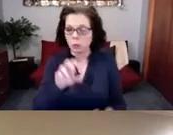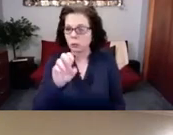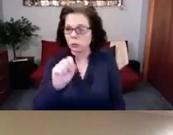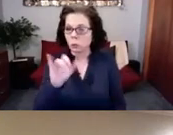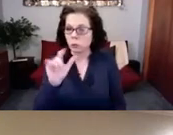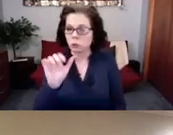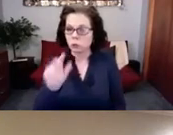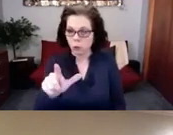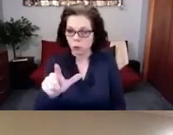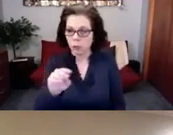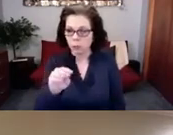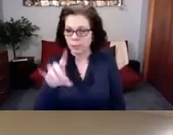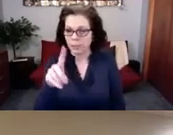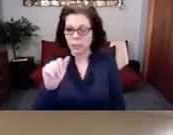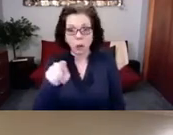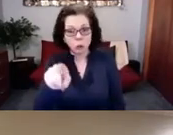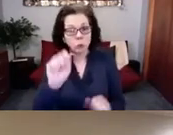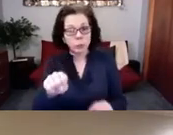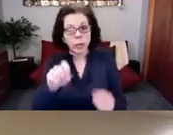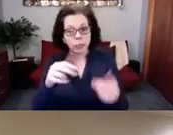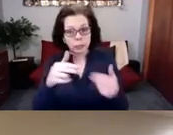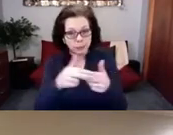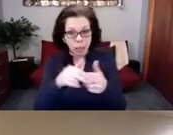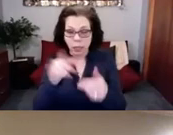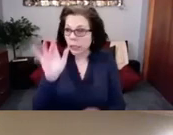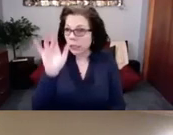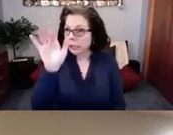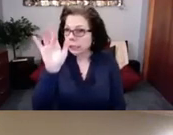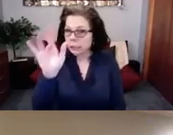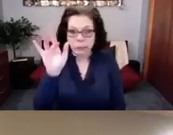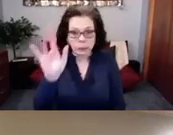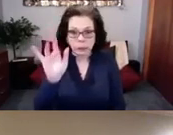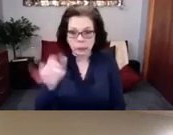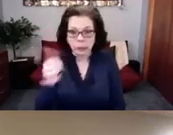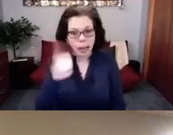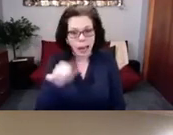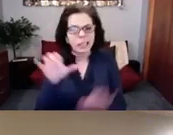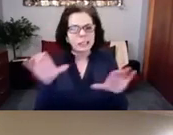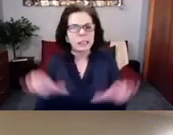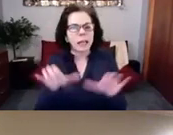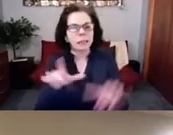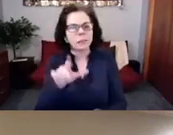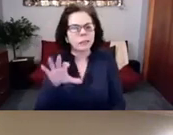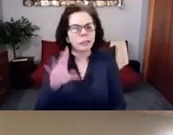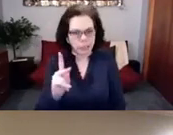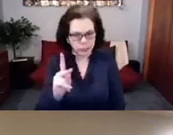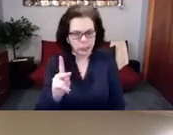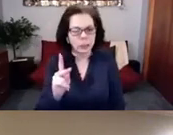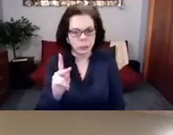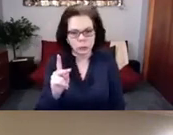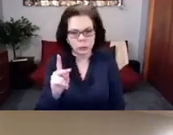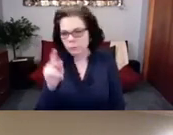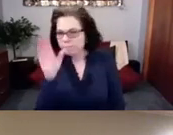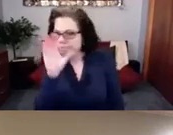is over, and you'll be able to go to this slide deck and actually click on any of these active links to be able to go through some